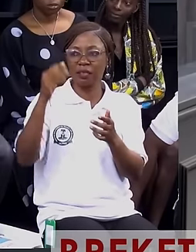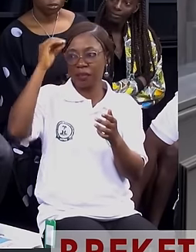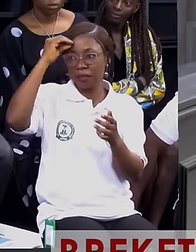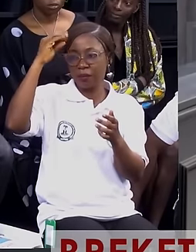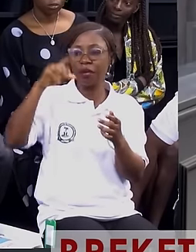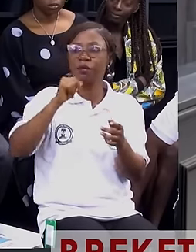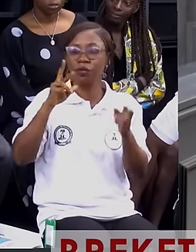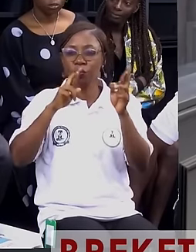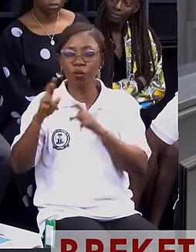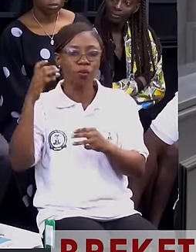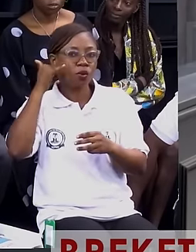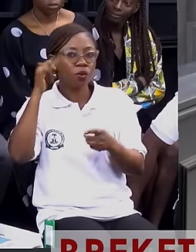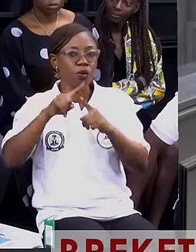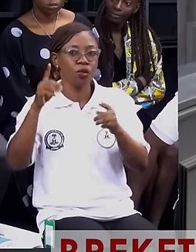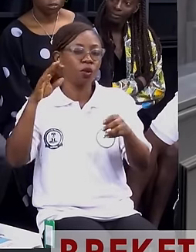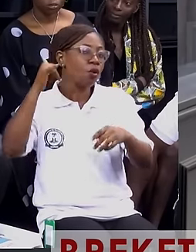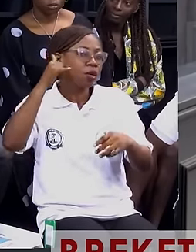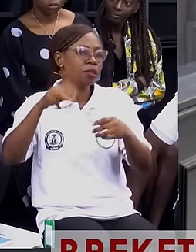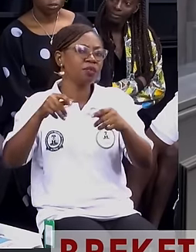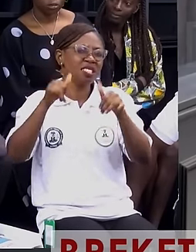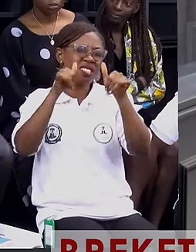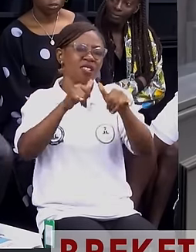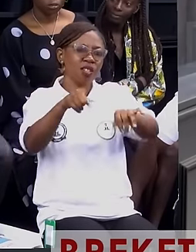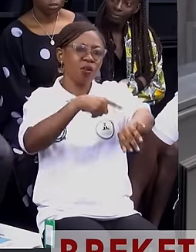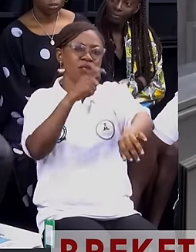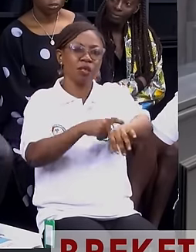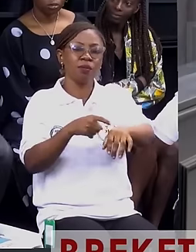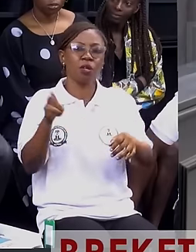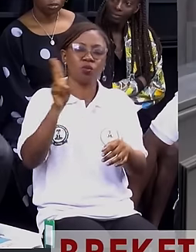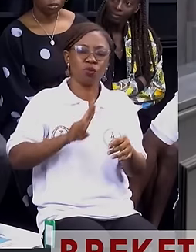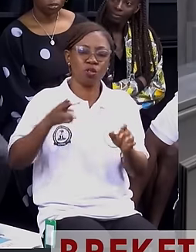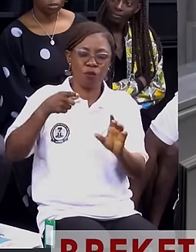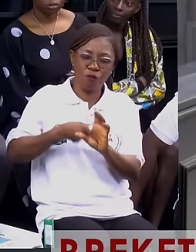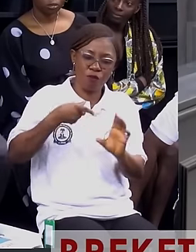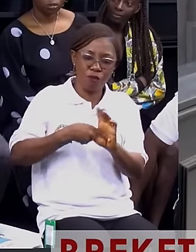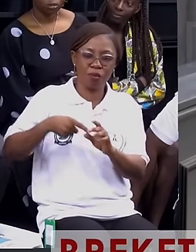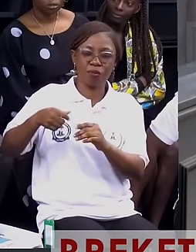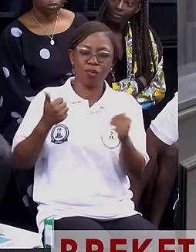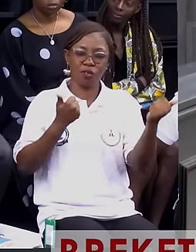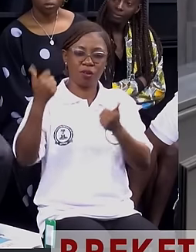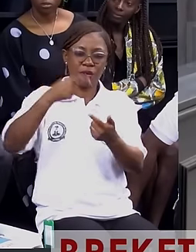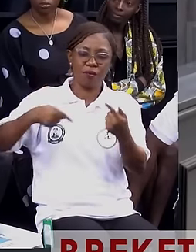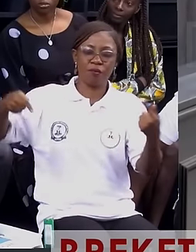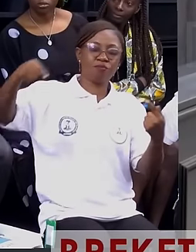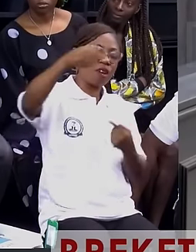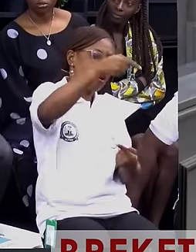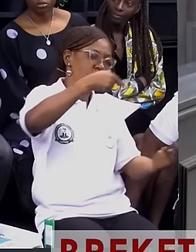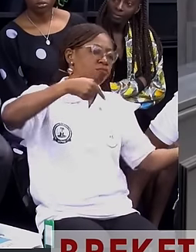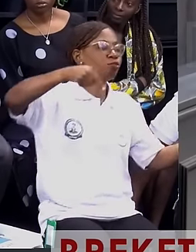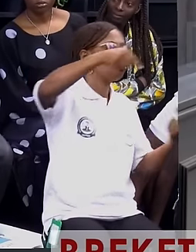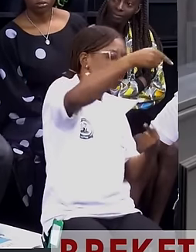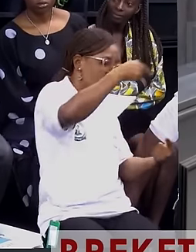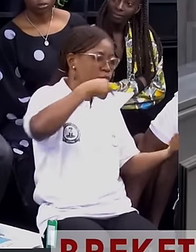their call when they were calling. That he stayed too long. That they are wasting their fuel because they are driving round. Put you inside the car. Yes,